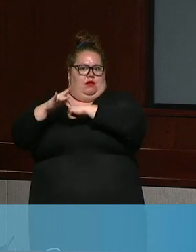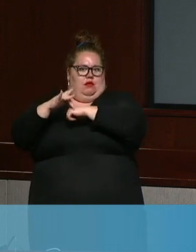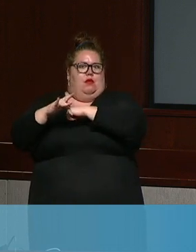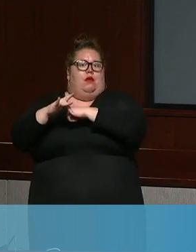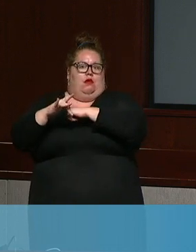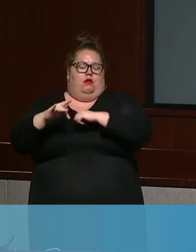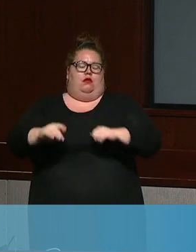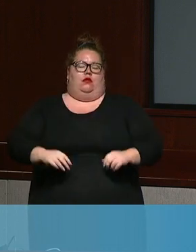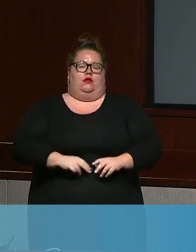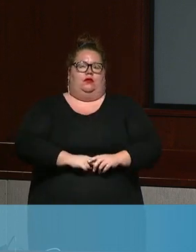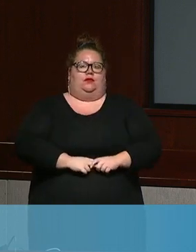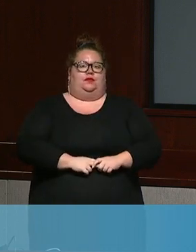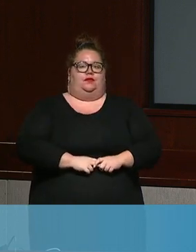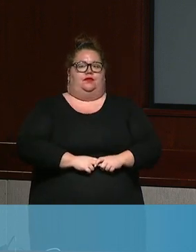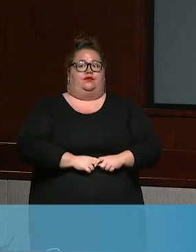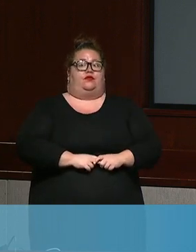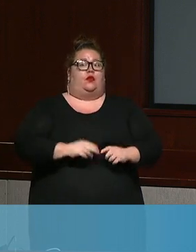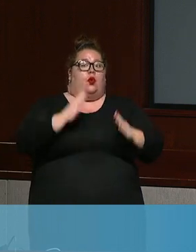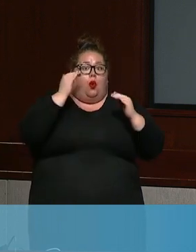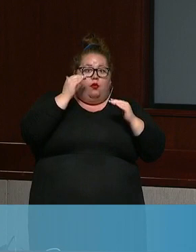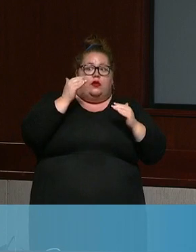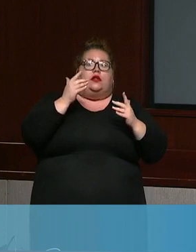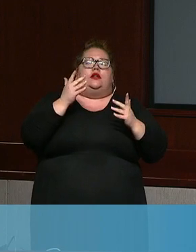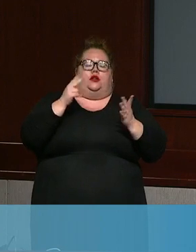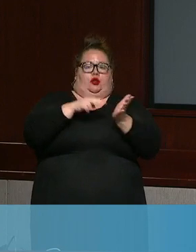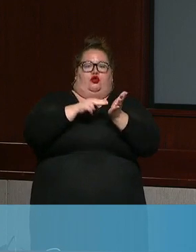those local nurses here soon.